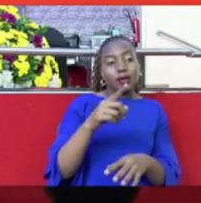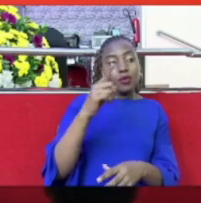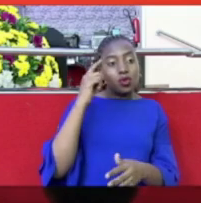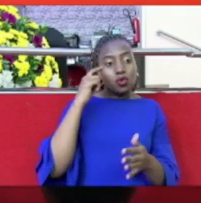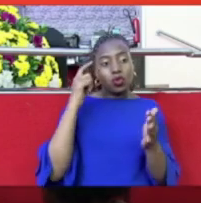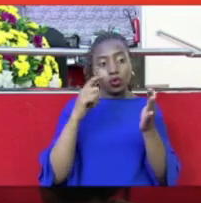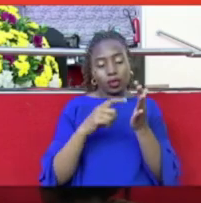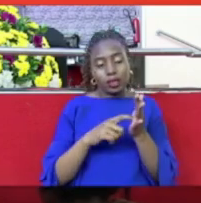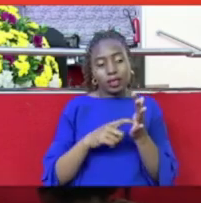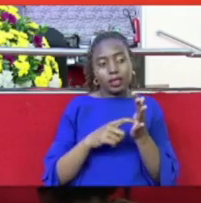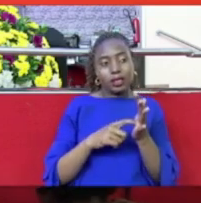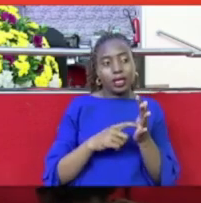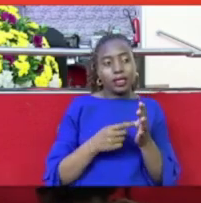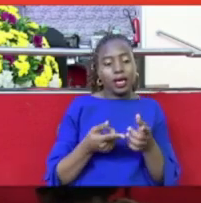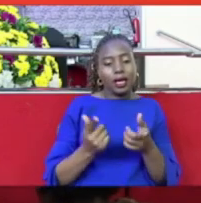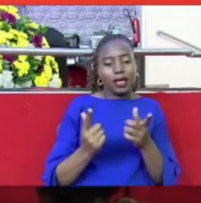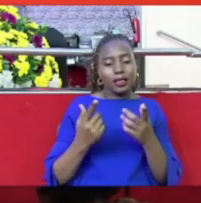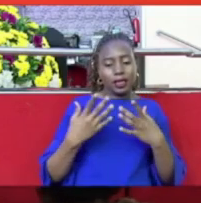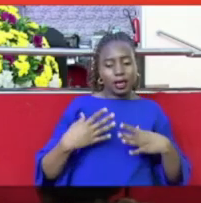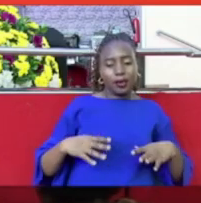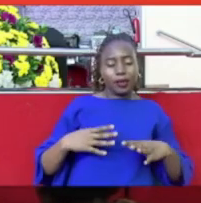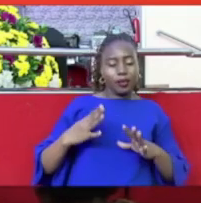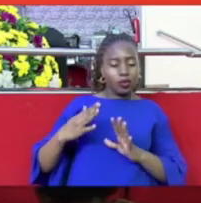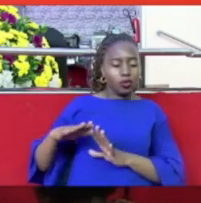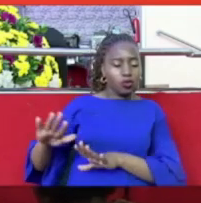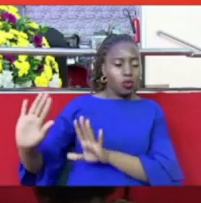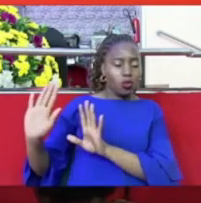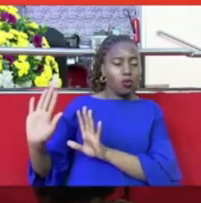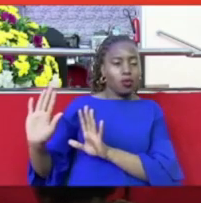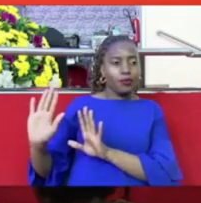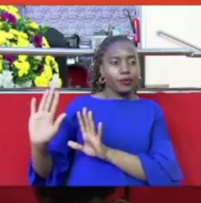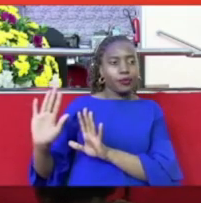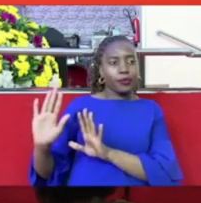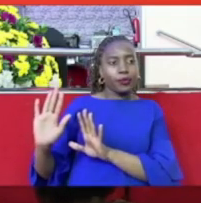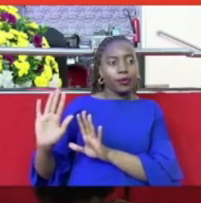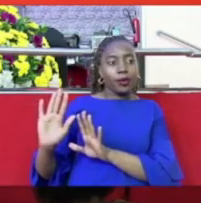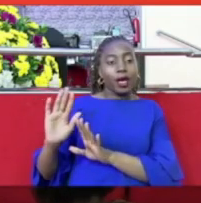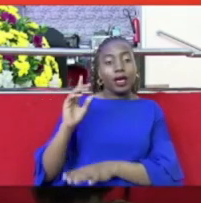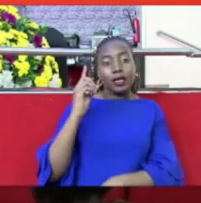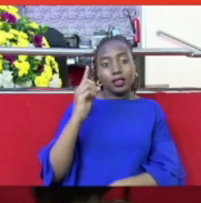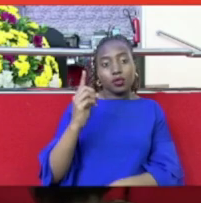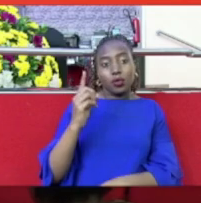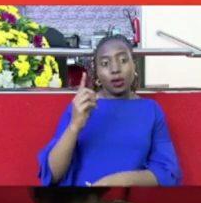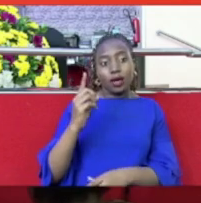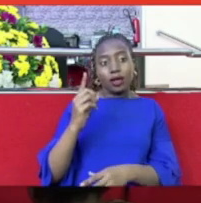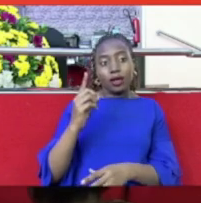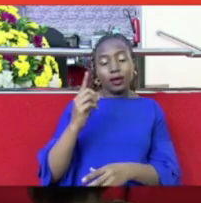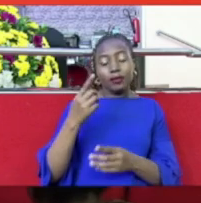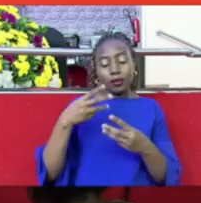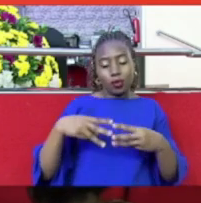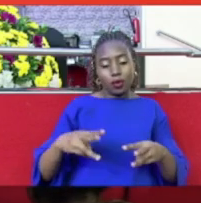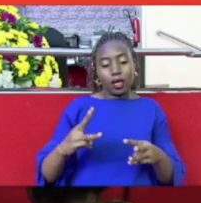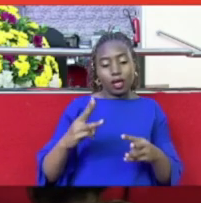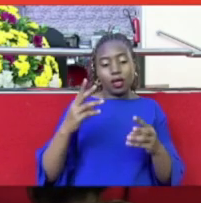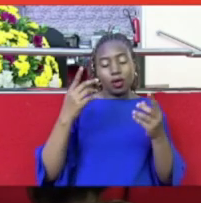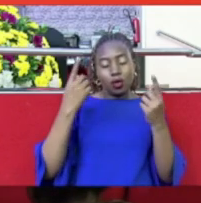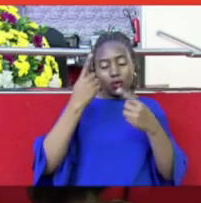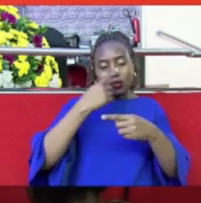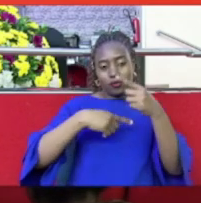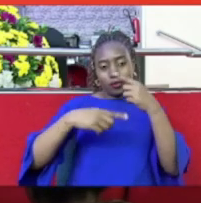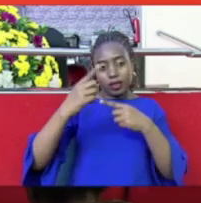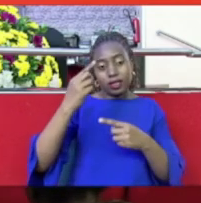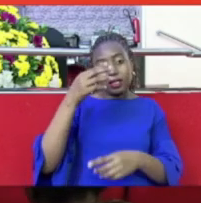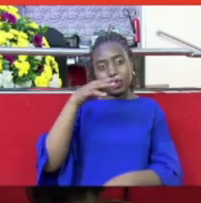go, na ukigundua kwamba kuachilia watu, is one of your breakthrough, ni moja wapo upenyo wako, or a key,